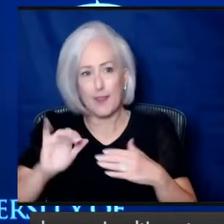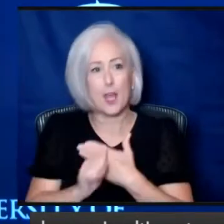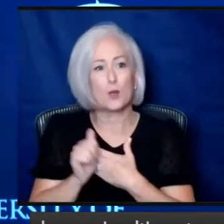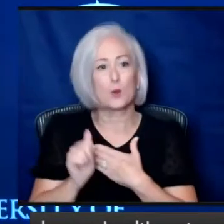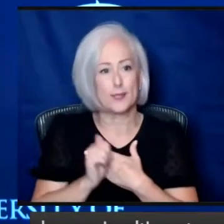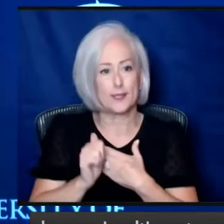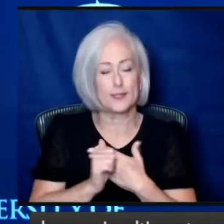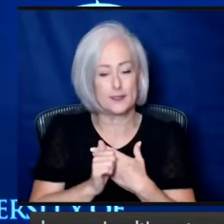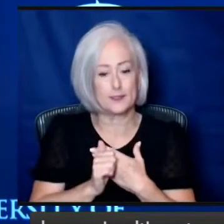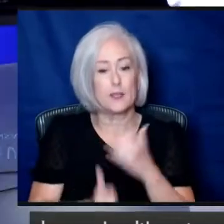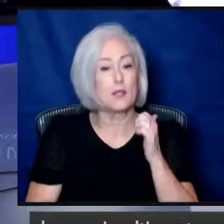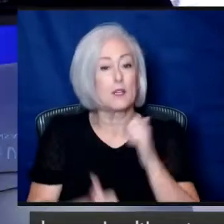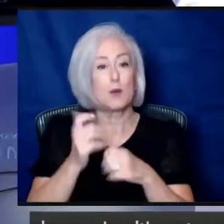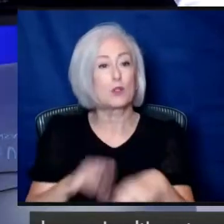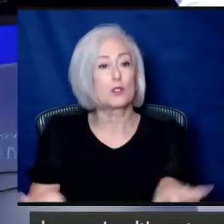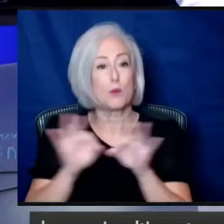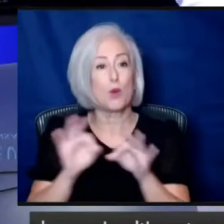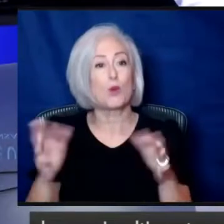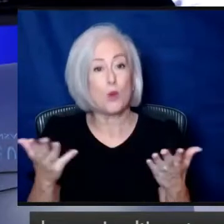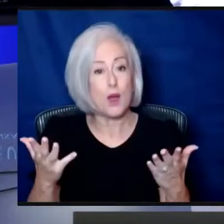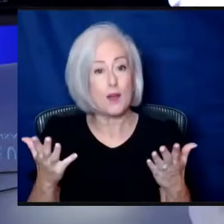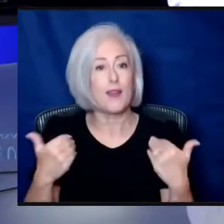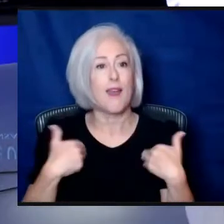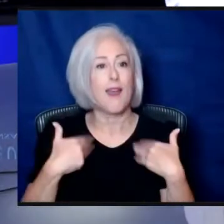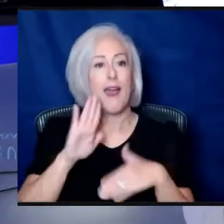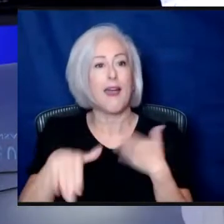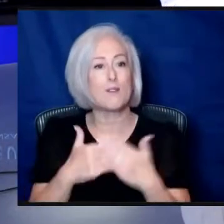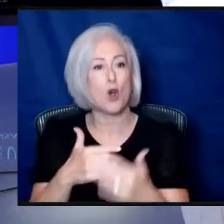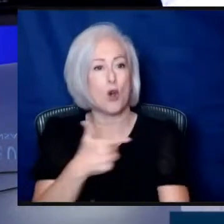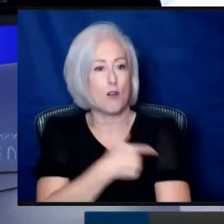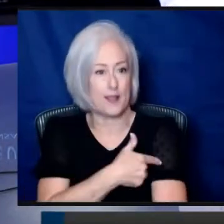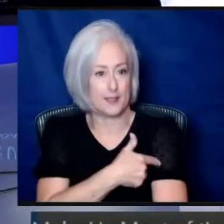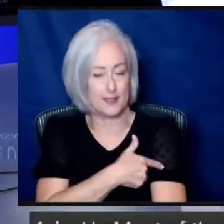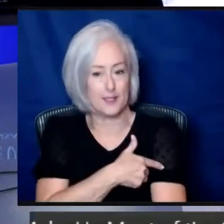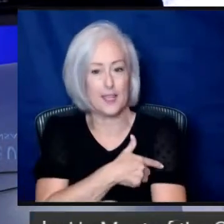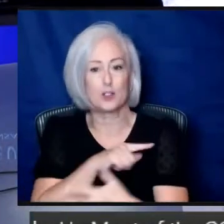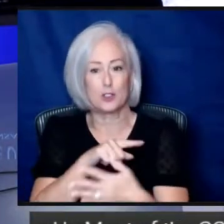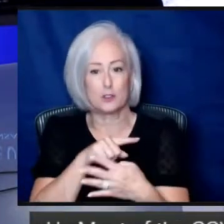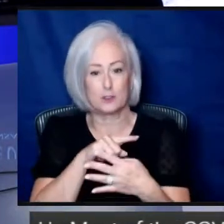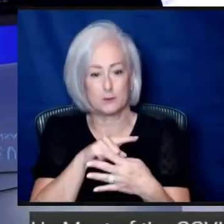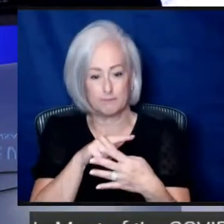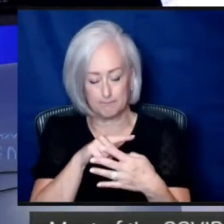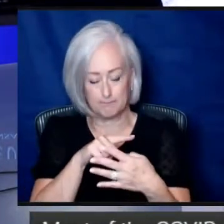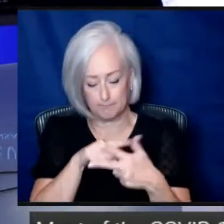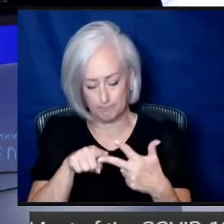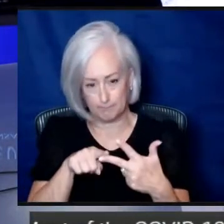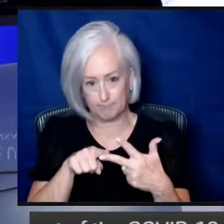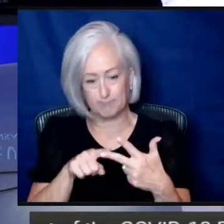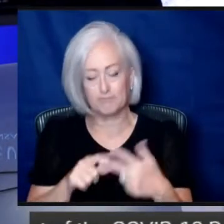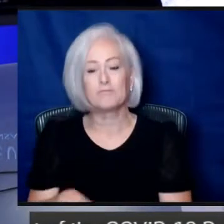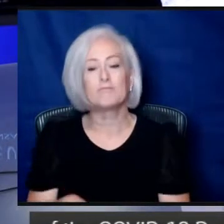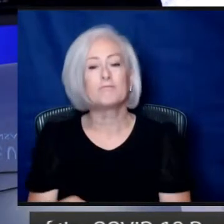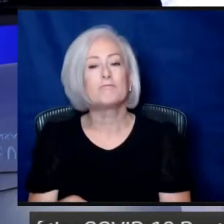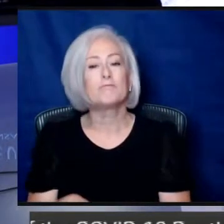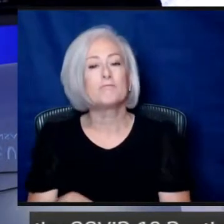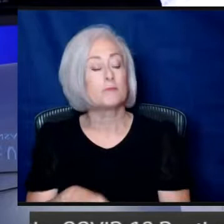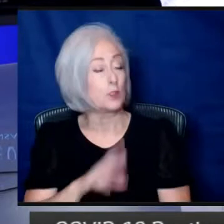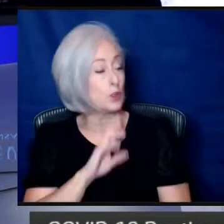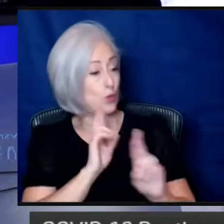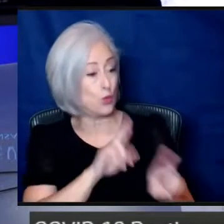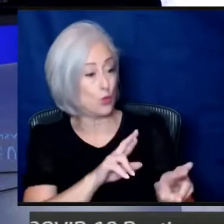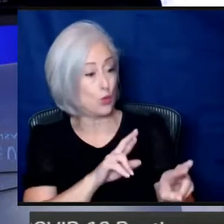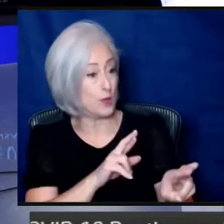date with that vaccination. We're going to get to the updated numbers in a second, but I want to ask if there are any reporter questions on the line. Any questions